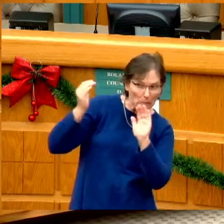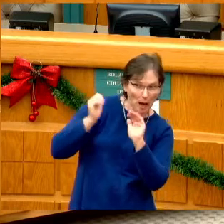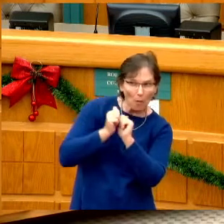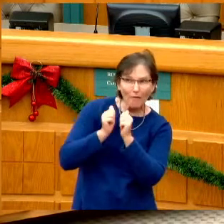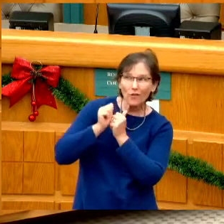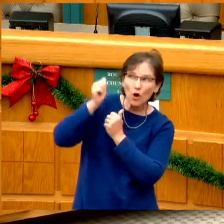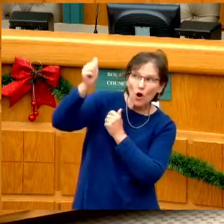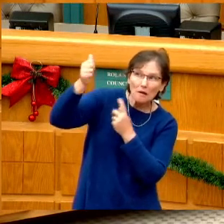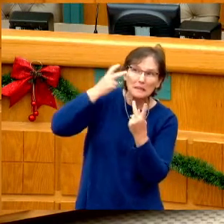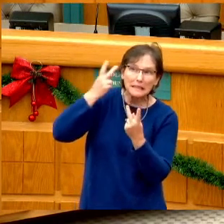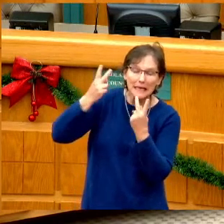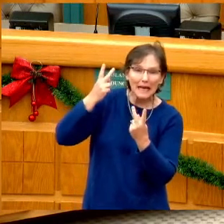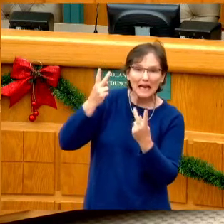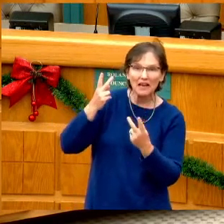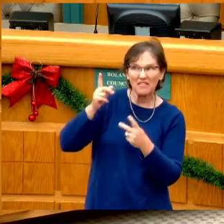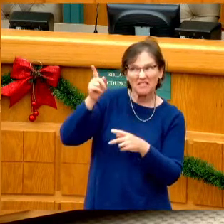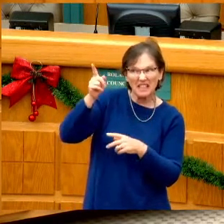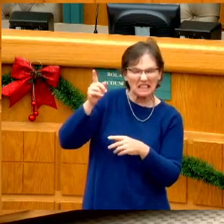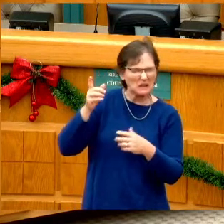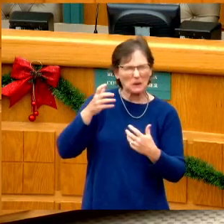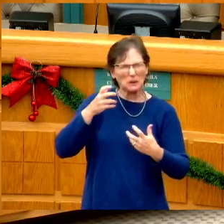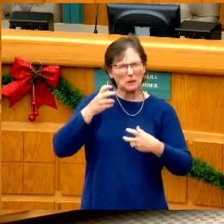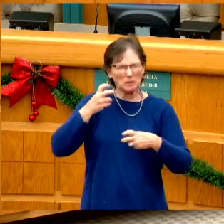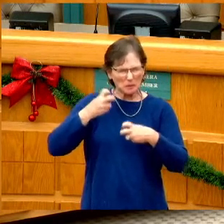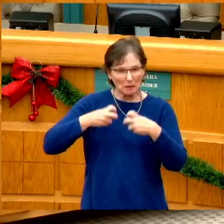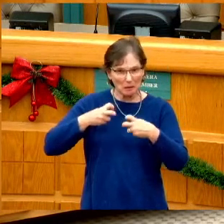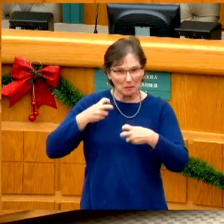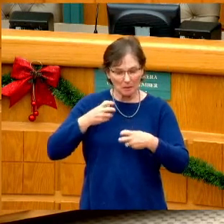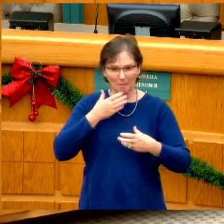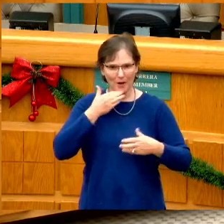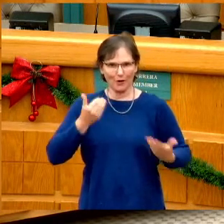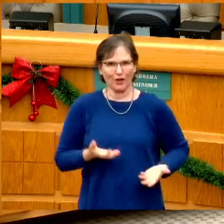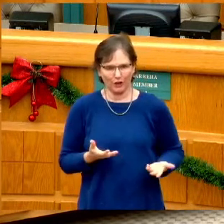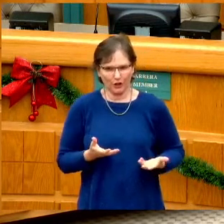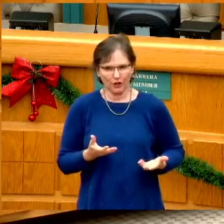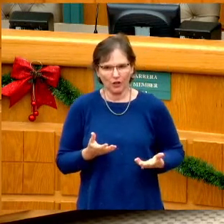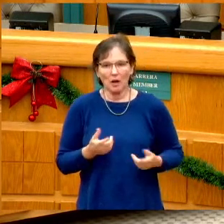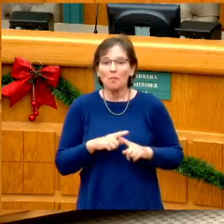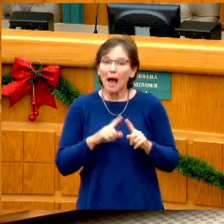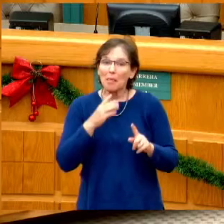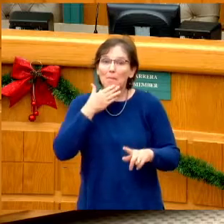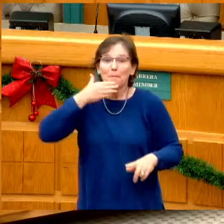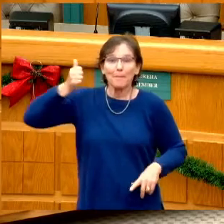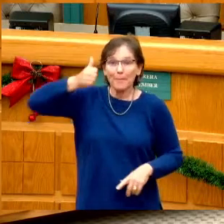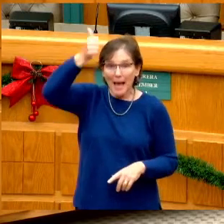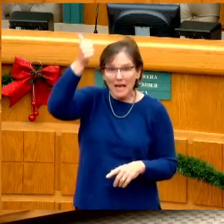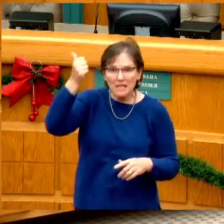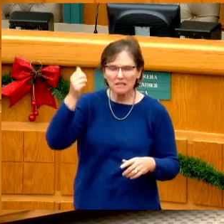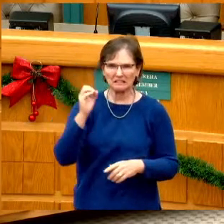we're a lot better than a lot of places, but we want to be the best, and zero is the best, and so that's what we want to shoot for.